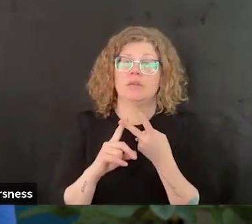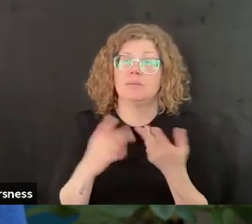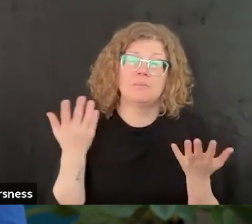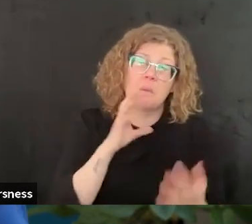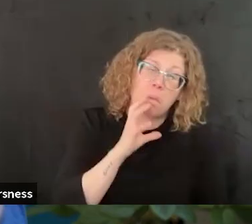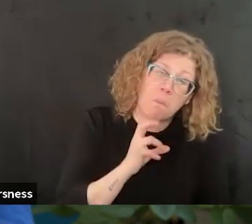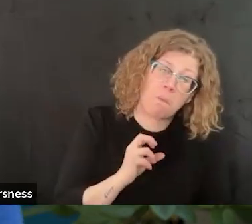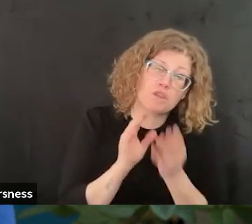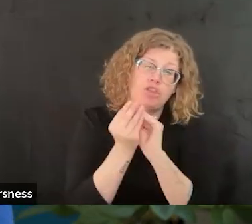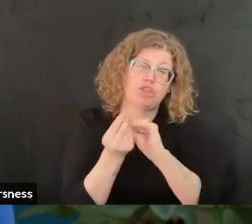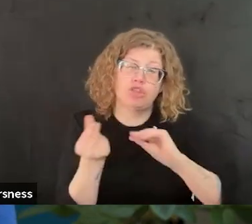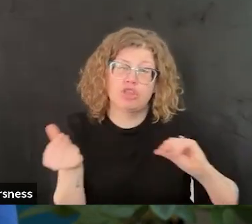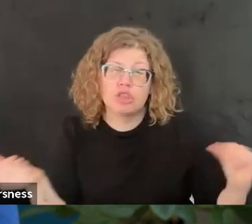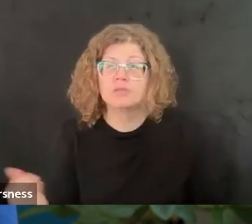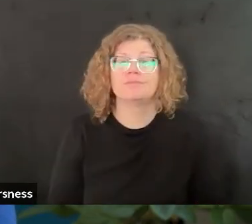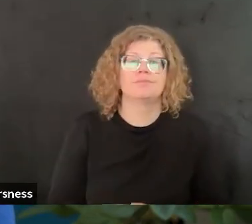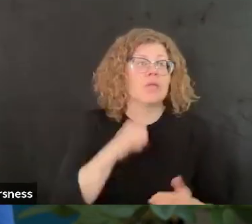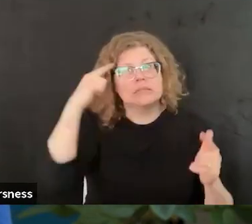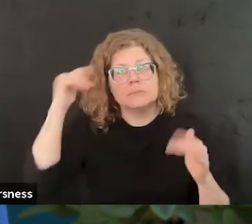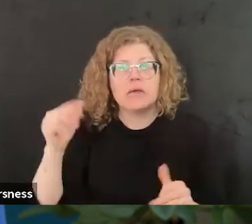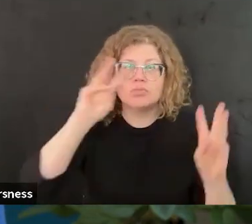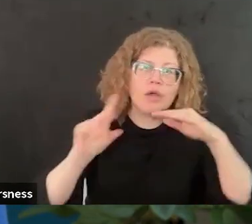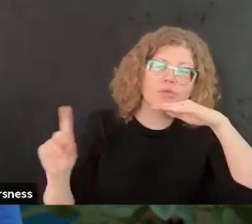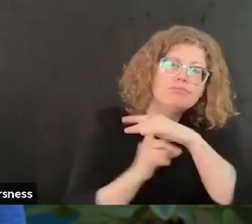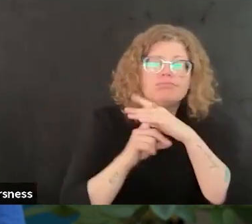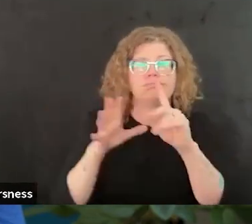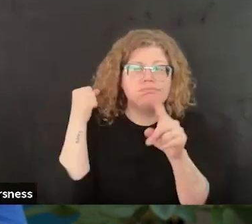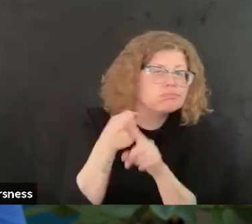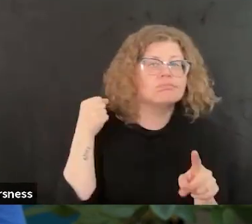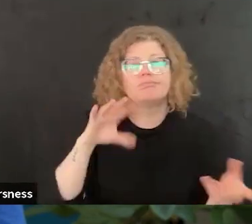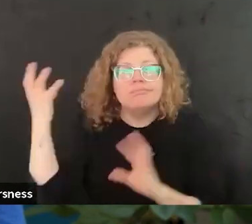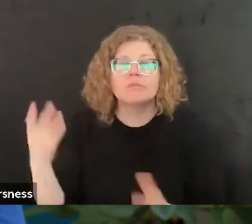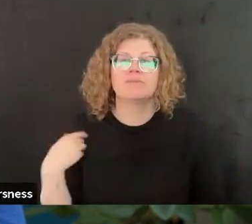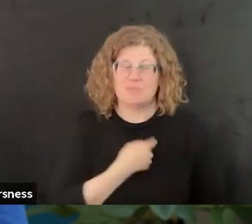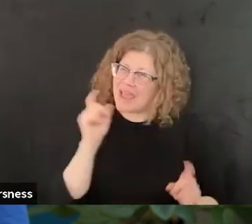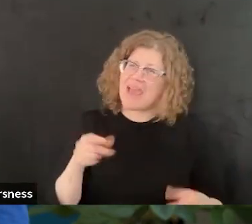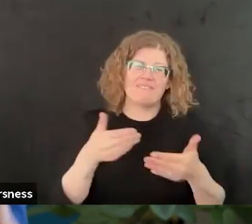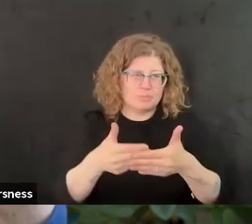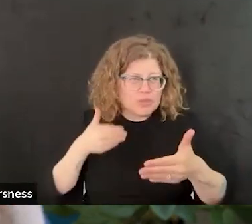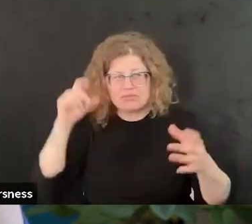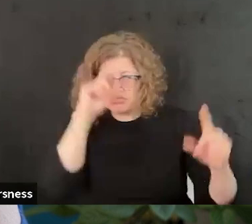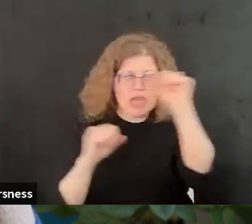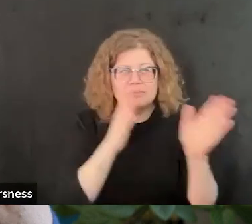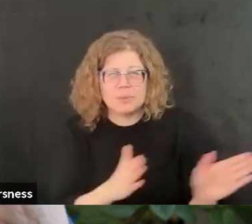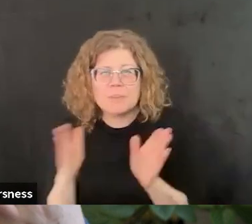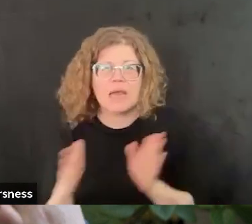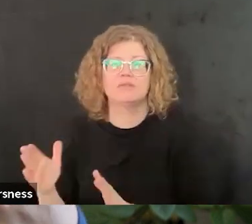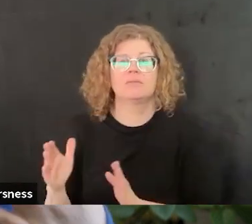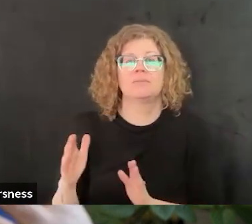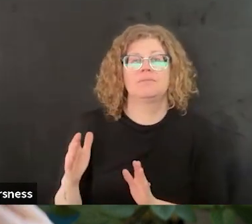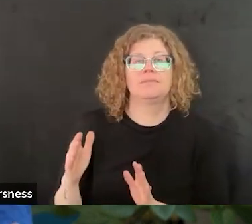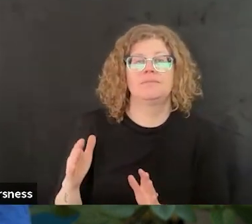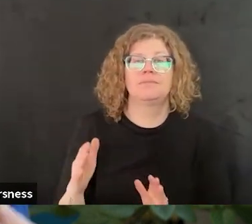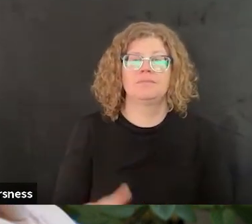tear, unexpected events, and so we we do strategic planning